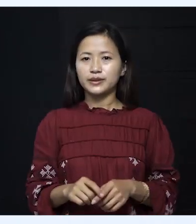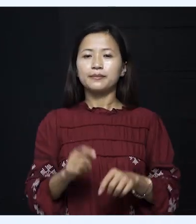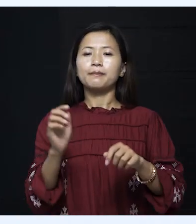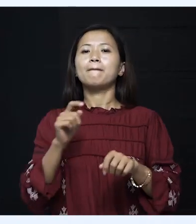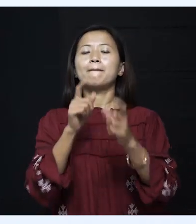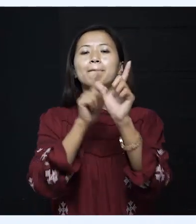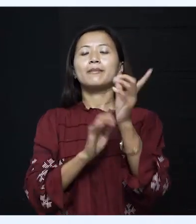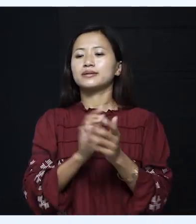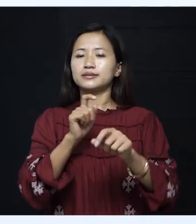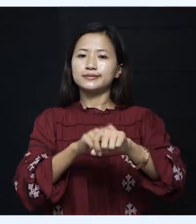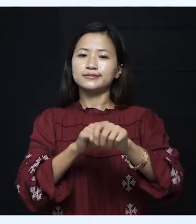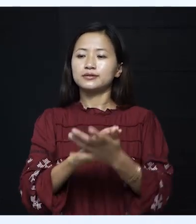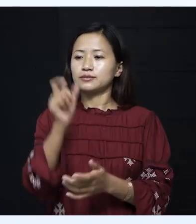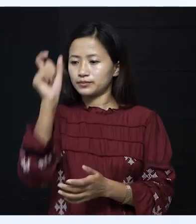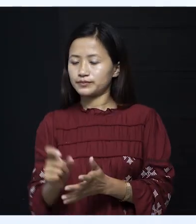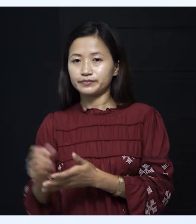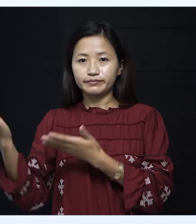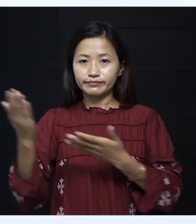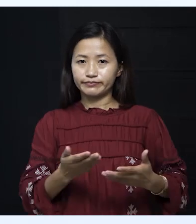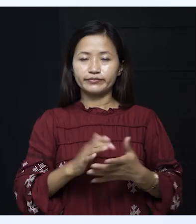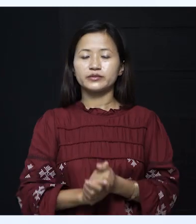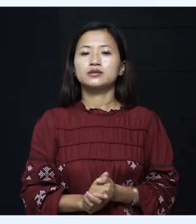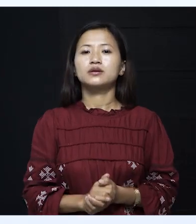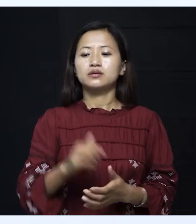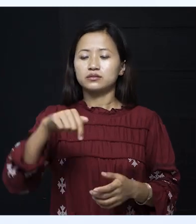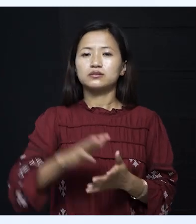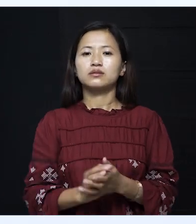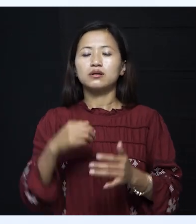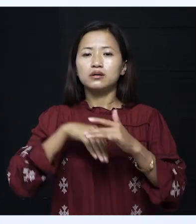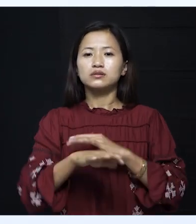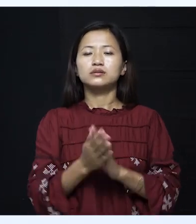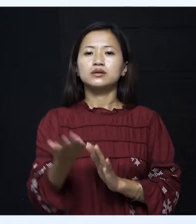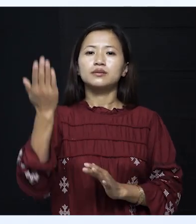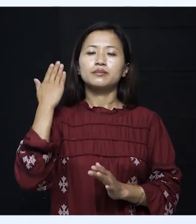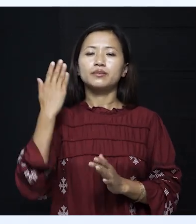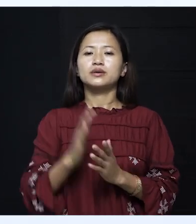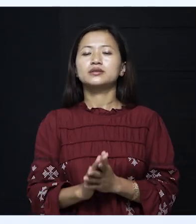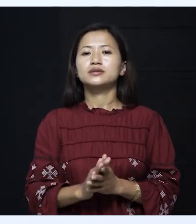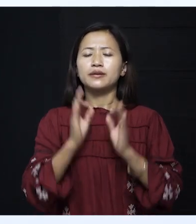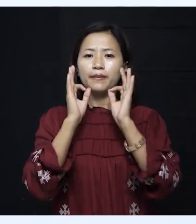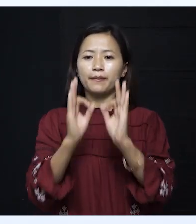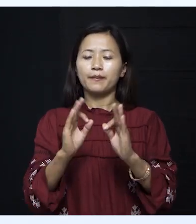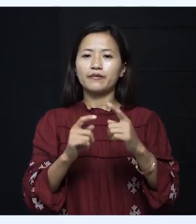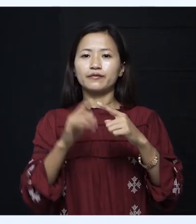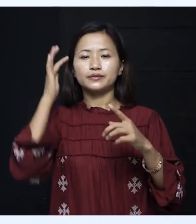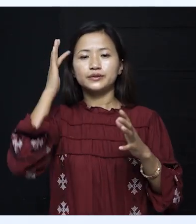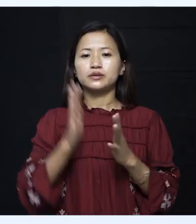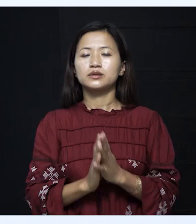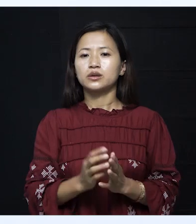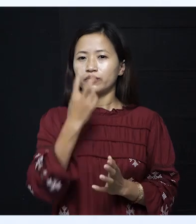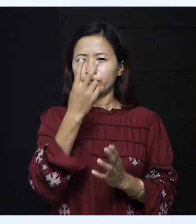person arrived. So again, we can use 2 events in this way under past perfect tense, but we